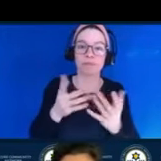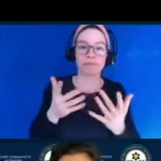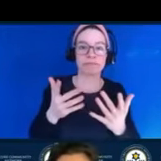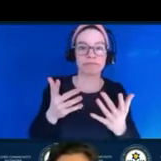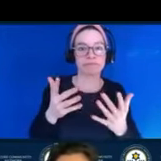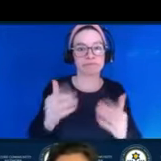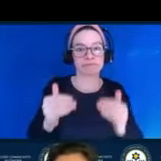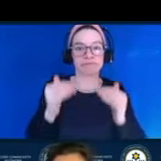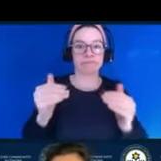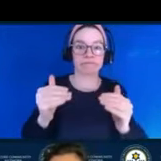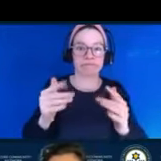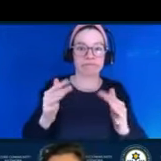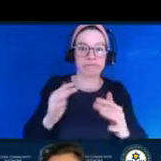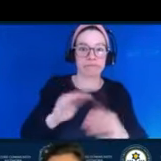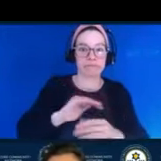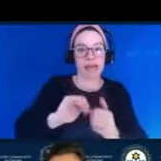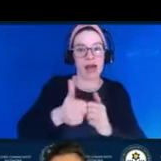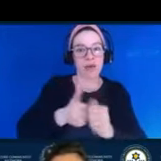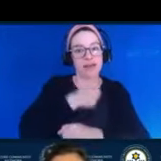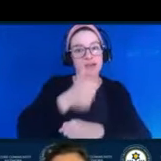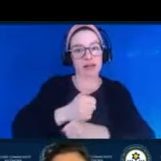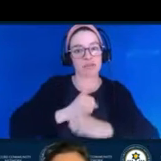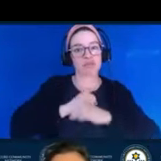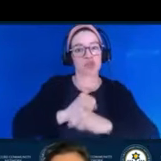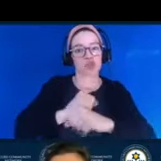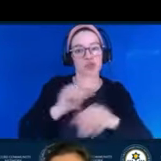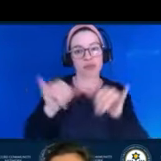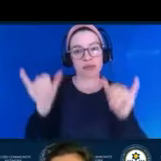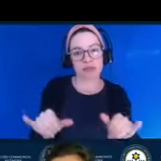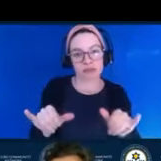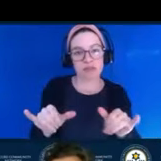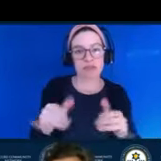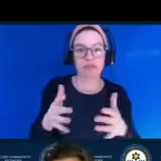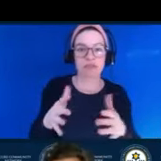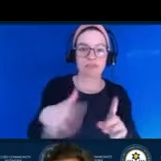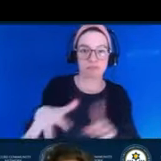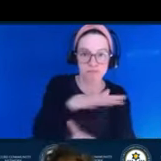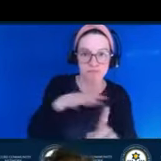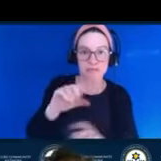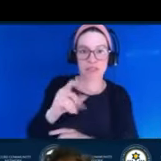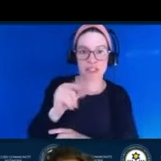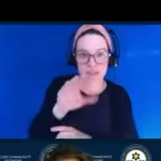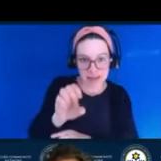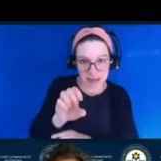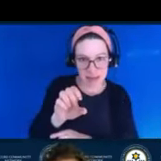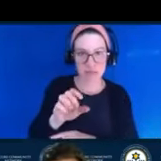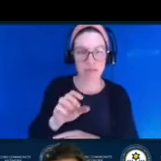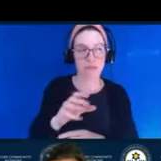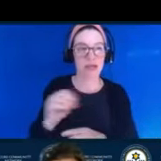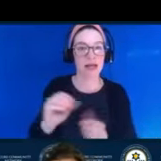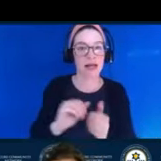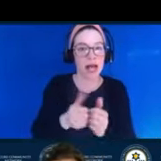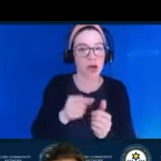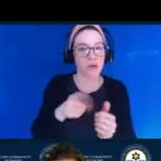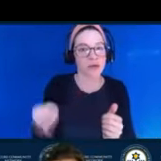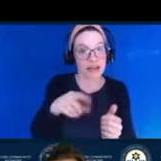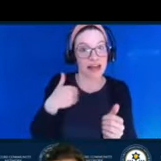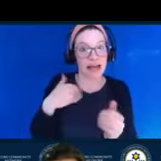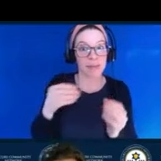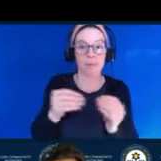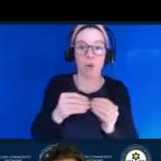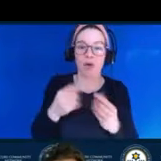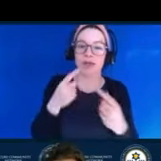how they set up secure systems and or spaces, and or maybe how they've had more success in